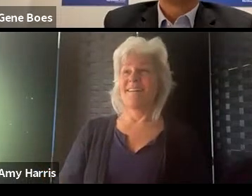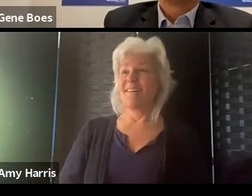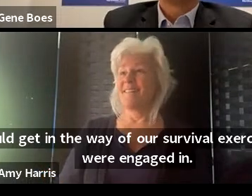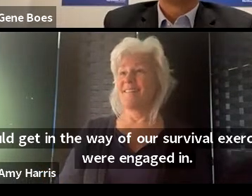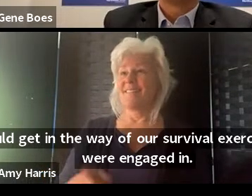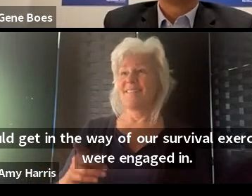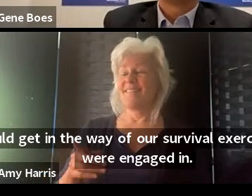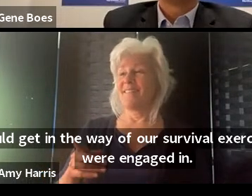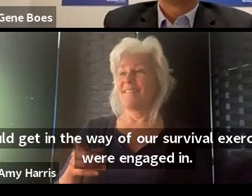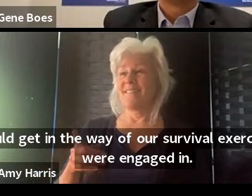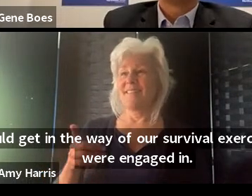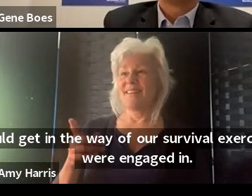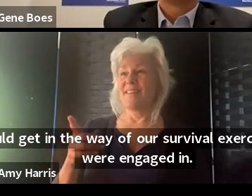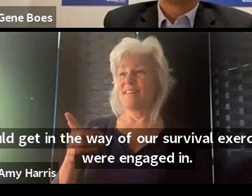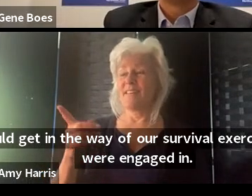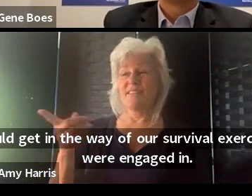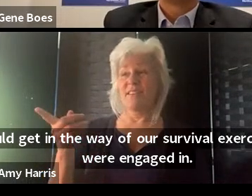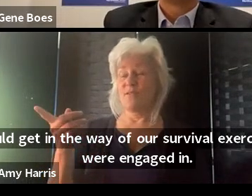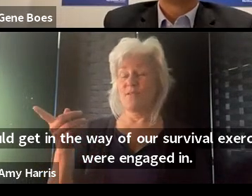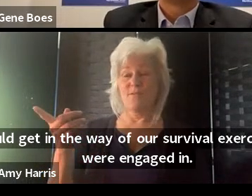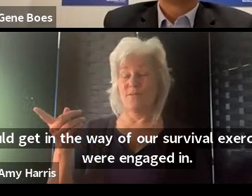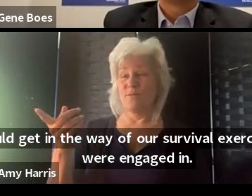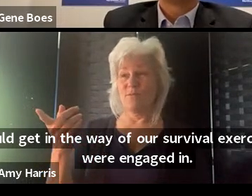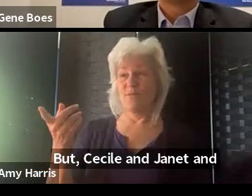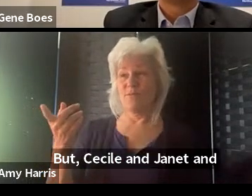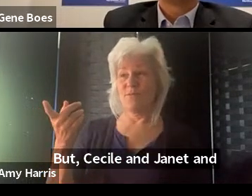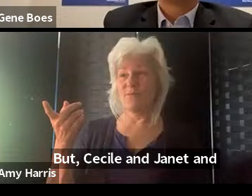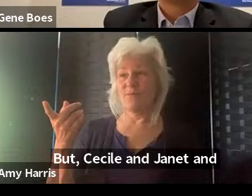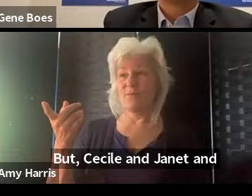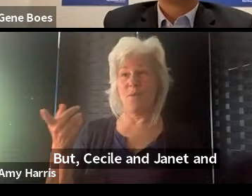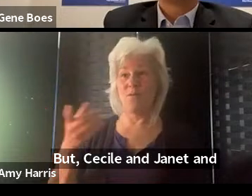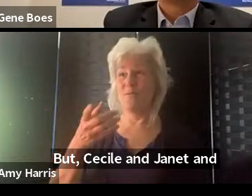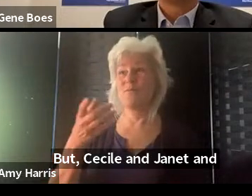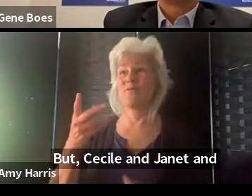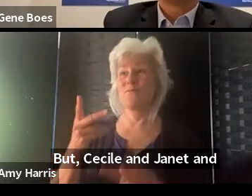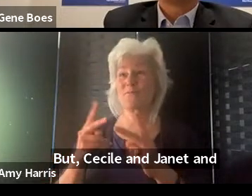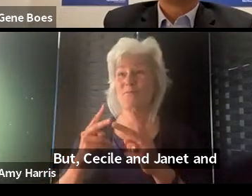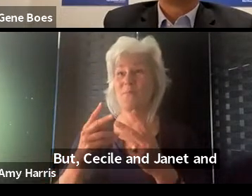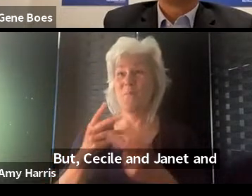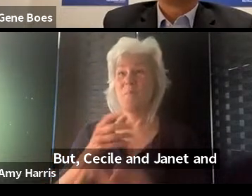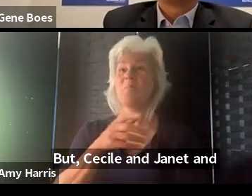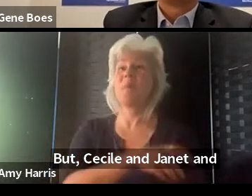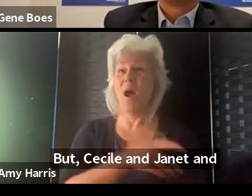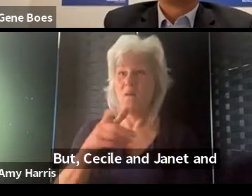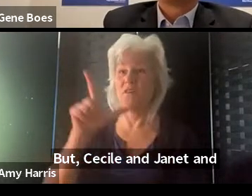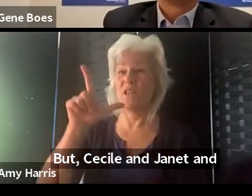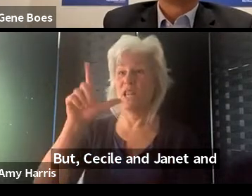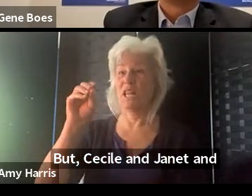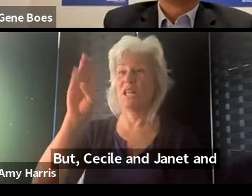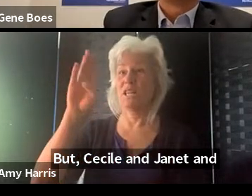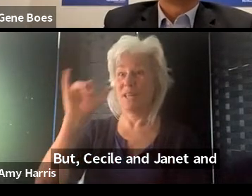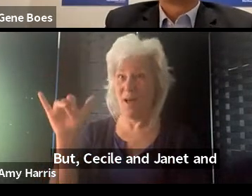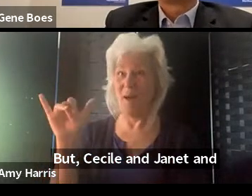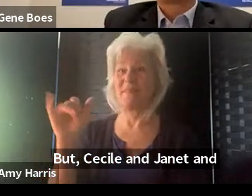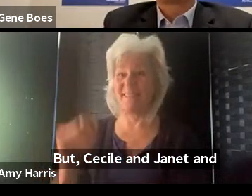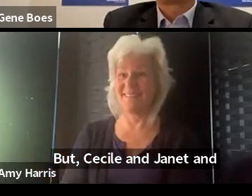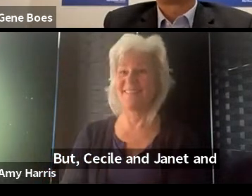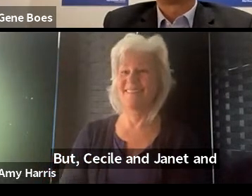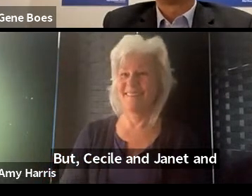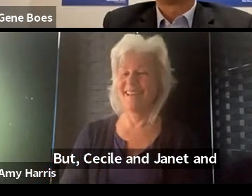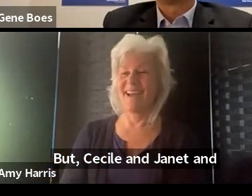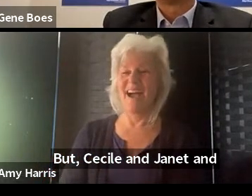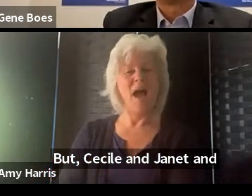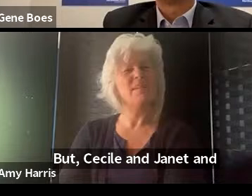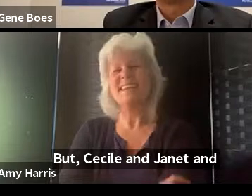the other two women that joined them were a powerful lobby. And there's nothing